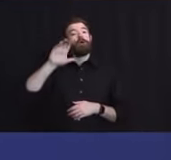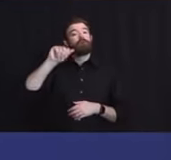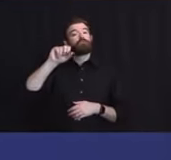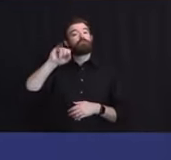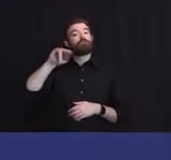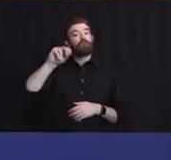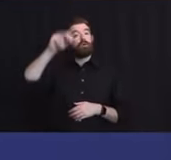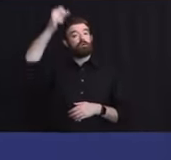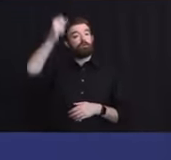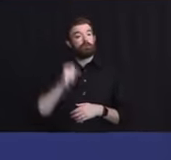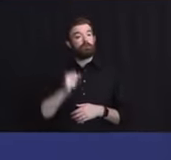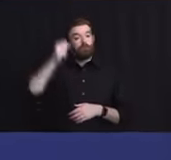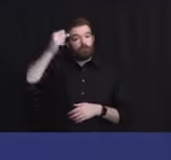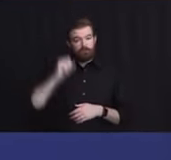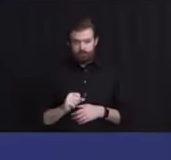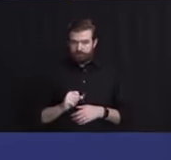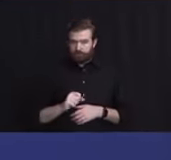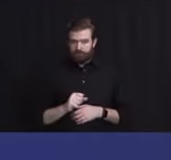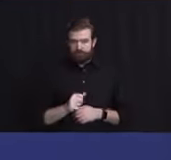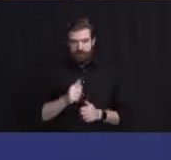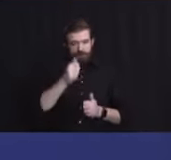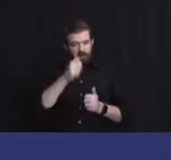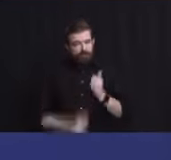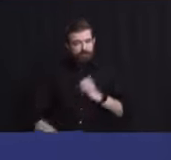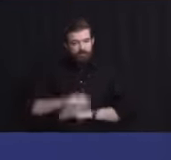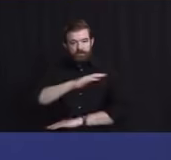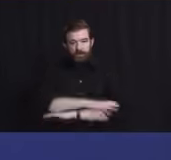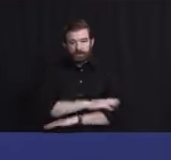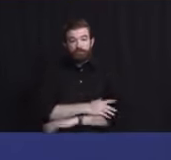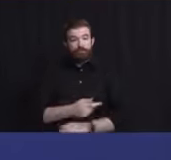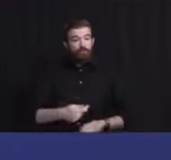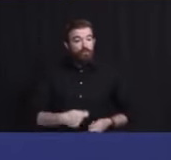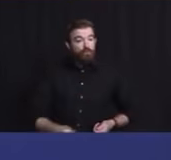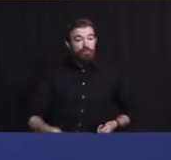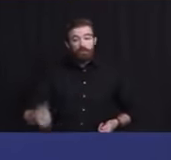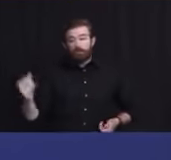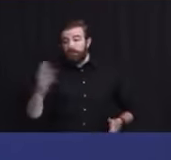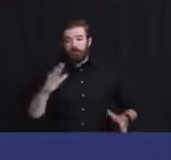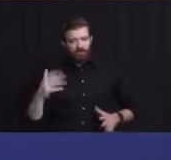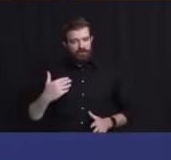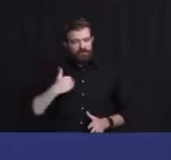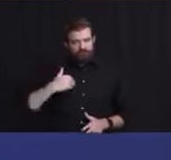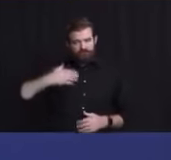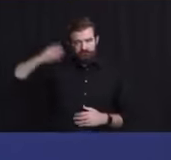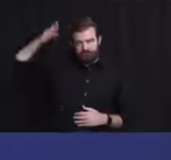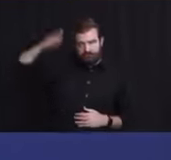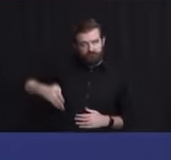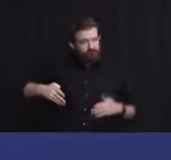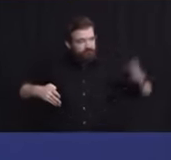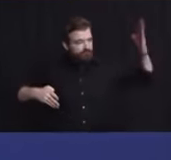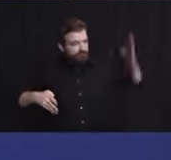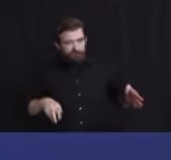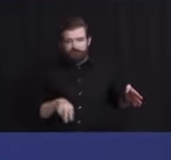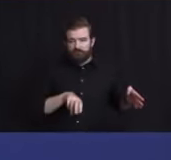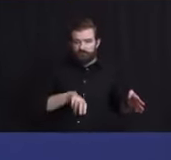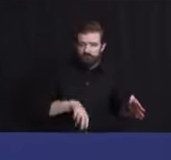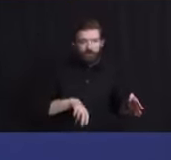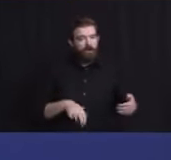face coverings pretty much to the person. Really impressive, but no news on that, Michael, yet. Good to see you. Brent, let's come across